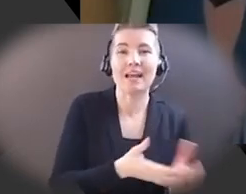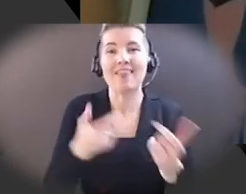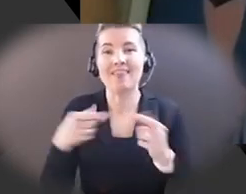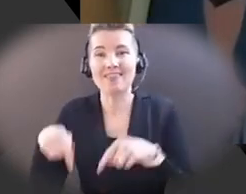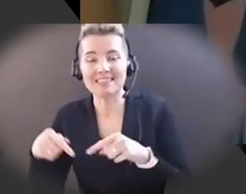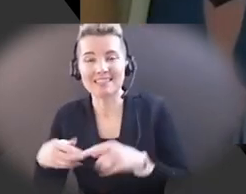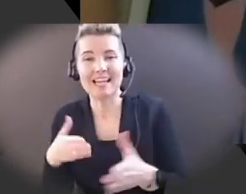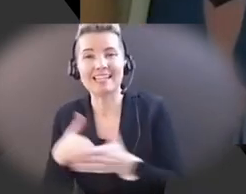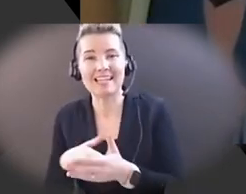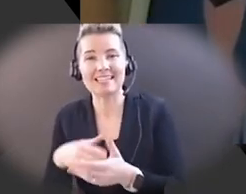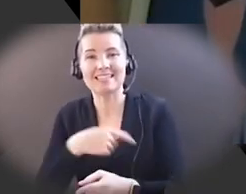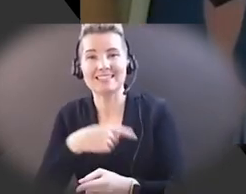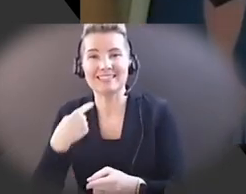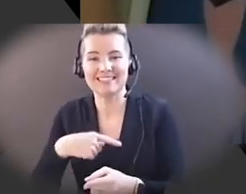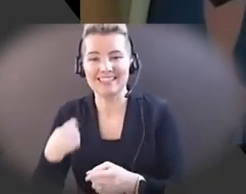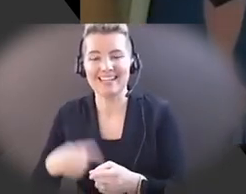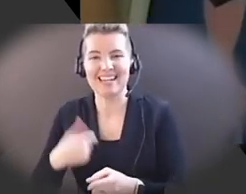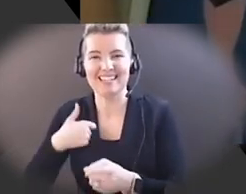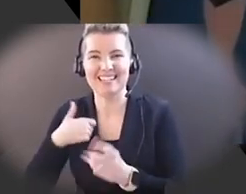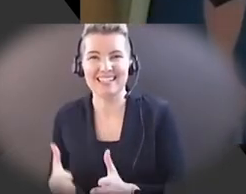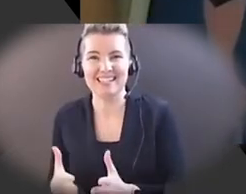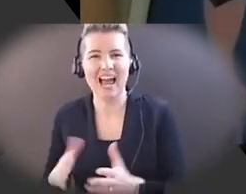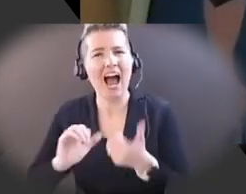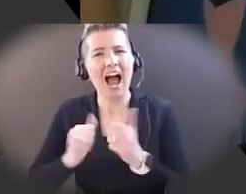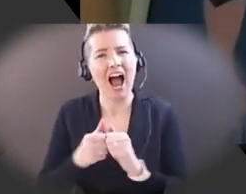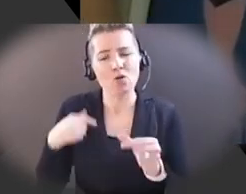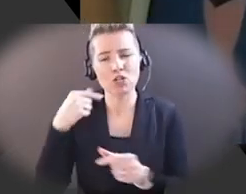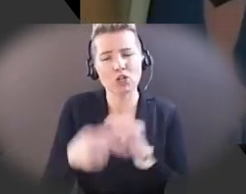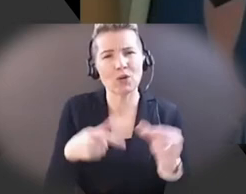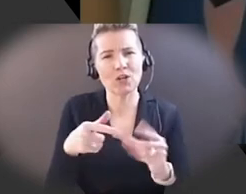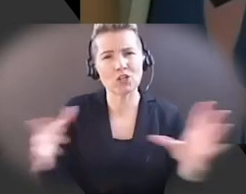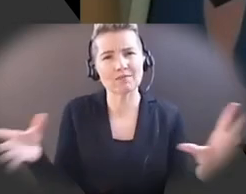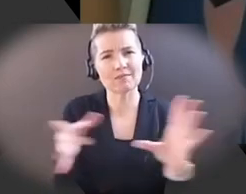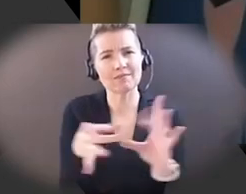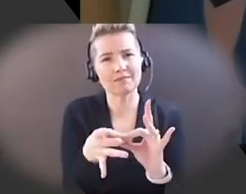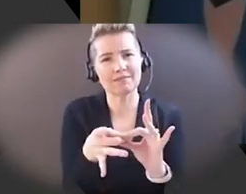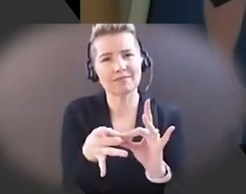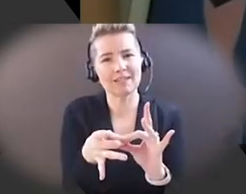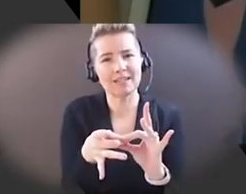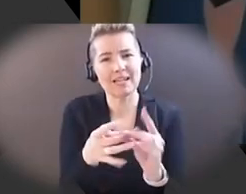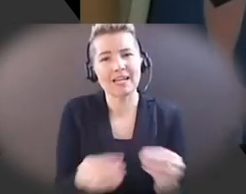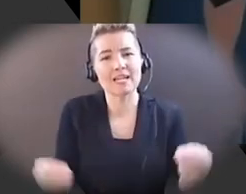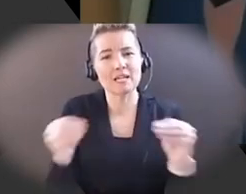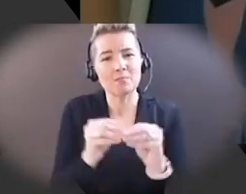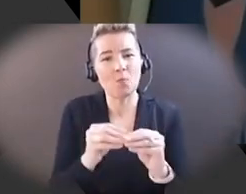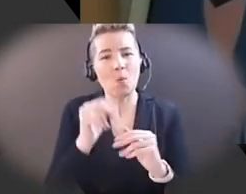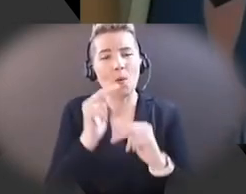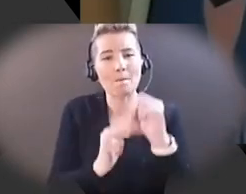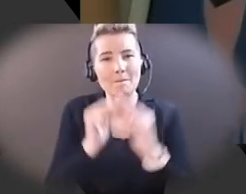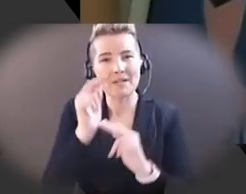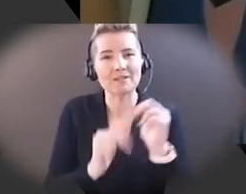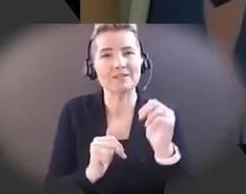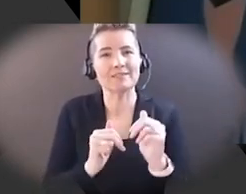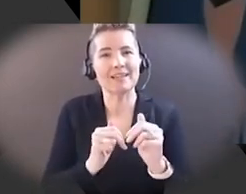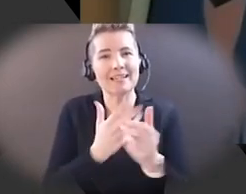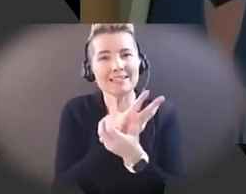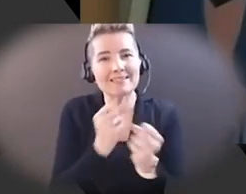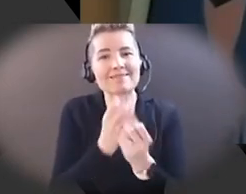racism. What can we do to bring these generations together in a meaningful way to build a stronger case for preserving Chinese Canadian culture?